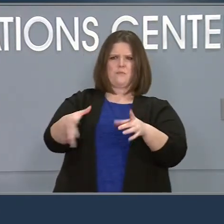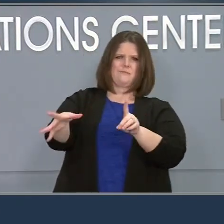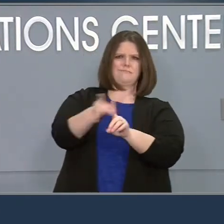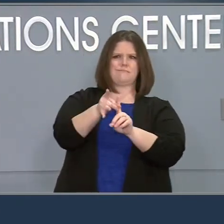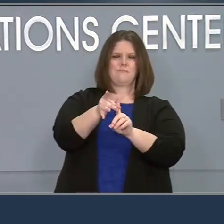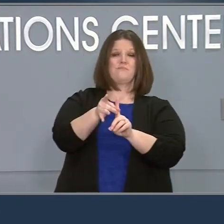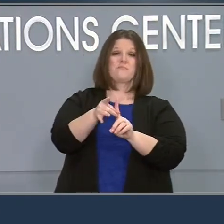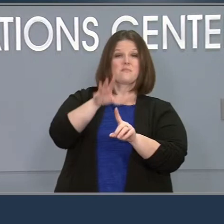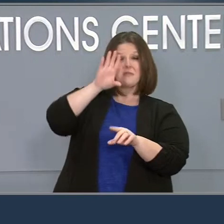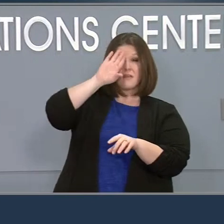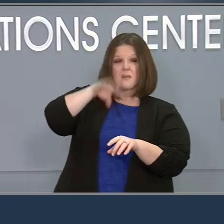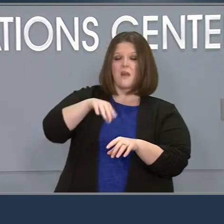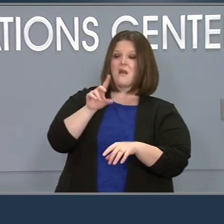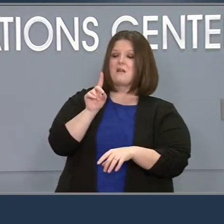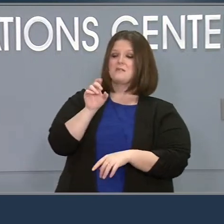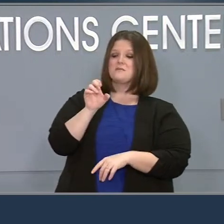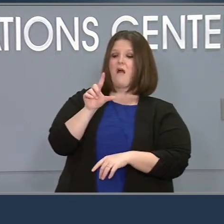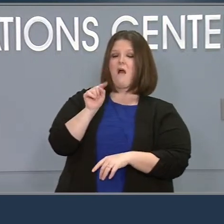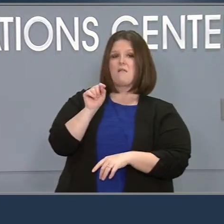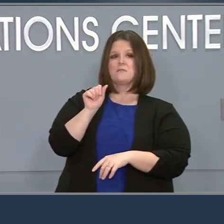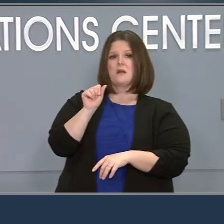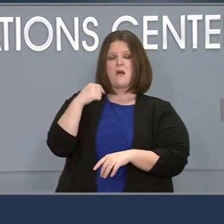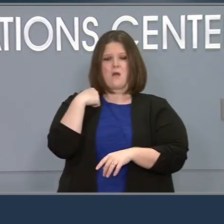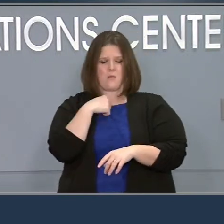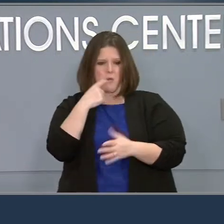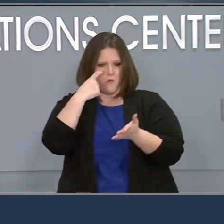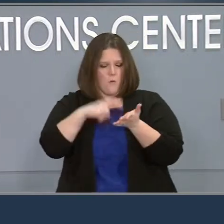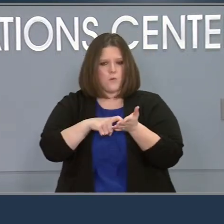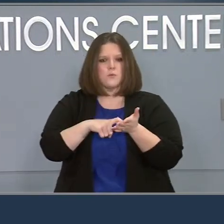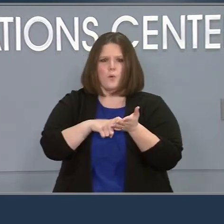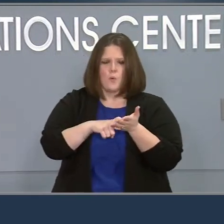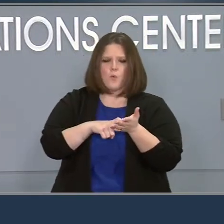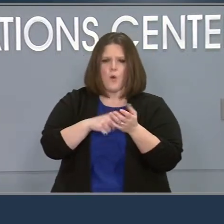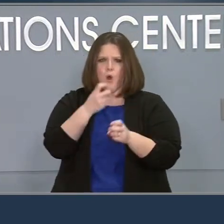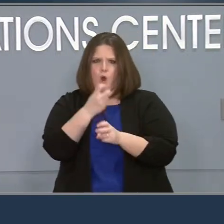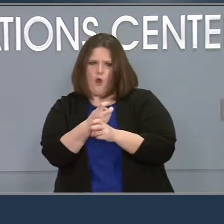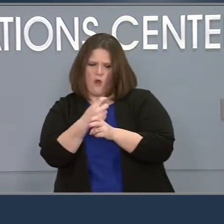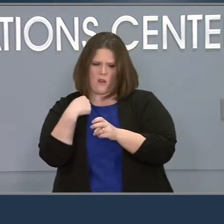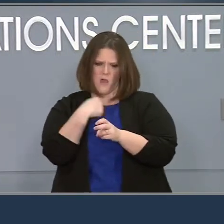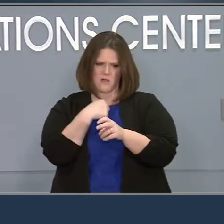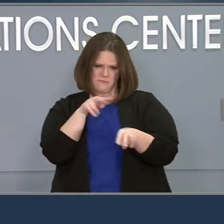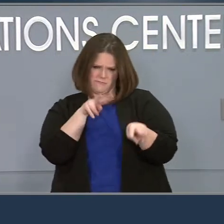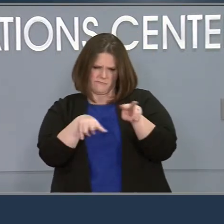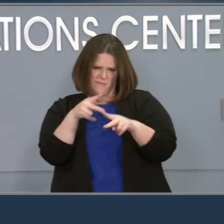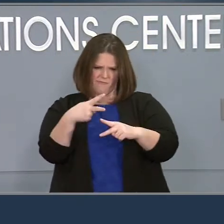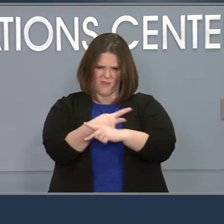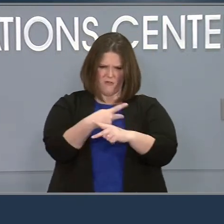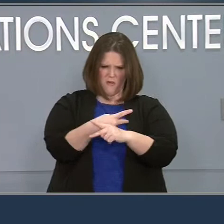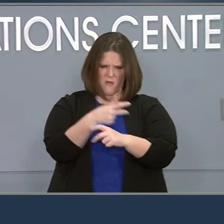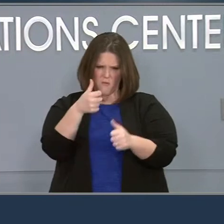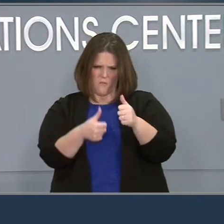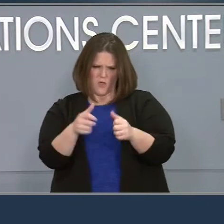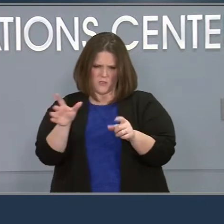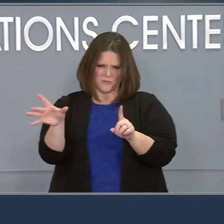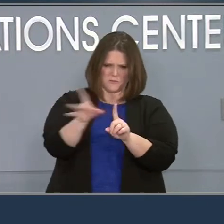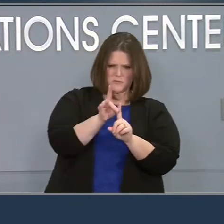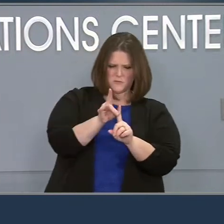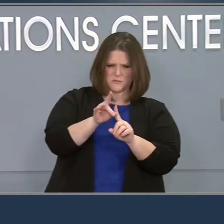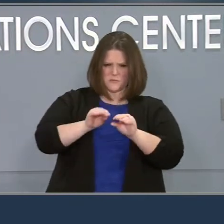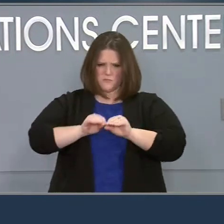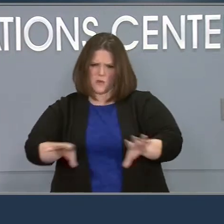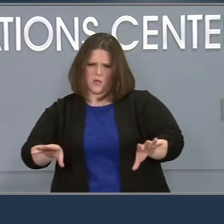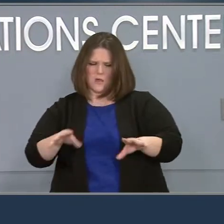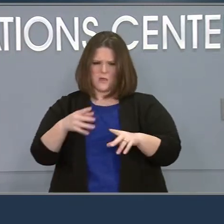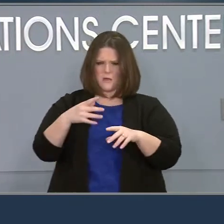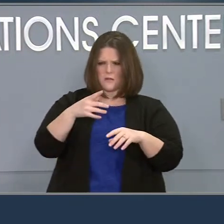to predict who's going to become seriously ill from COVID-19 and who's going to experience long-term symptoms. Young people